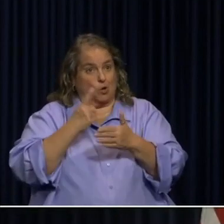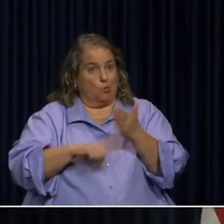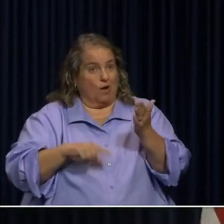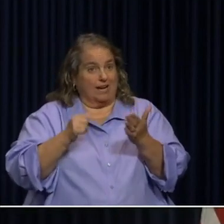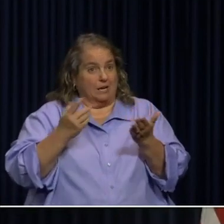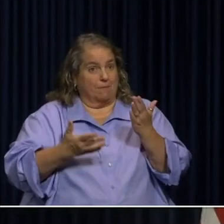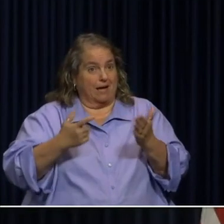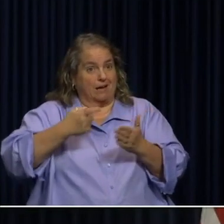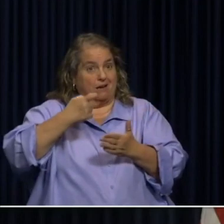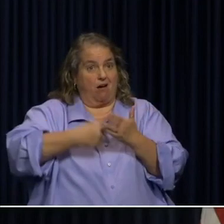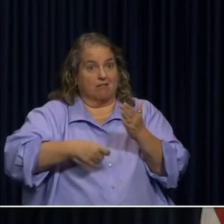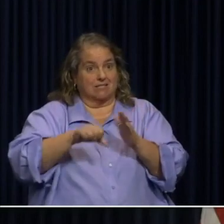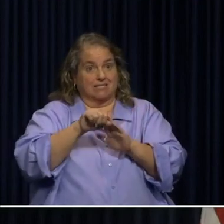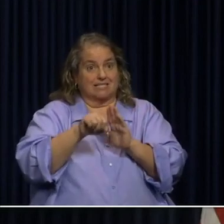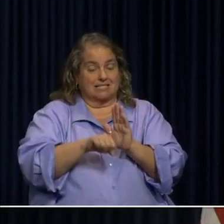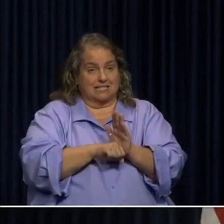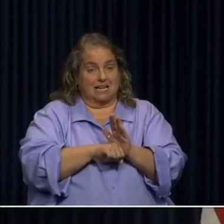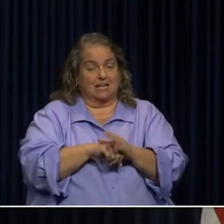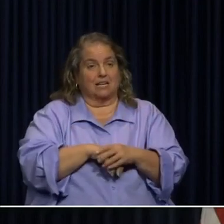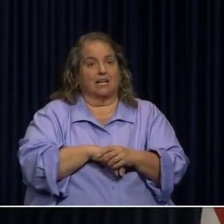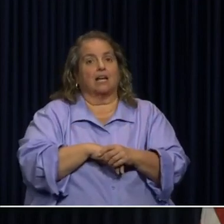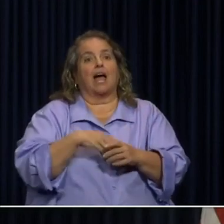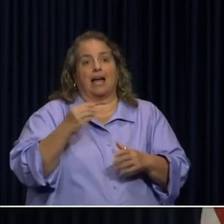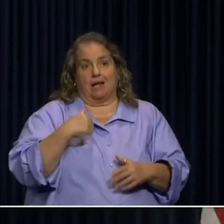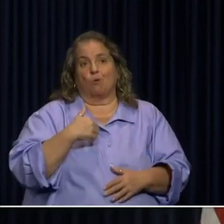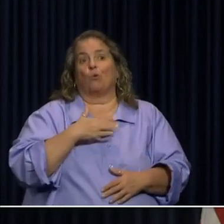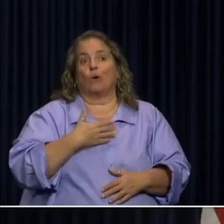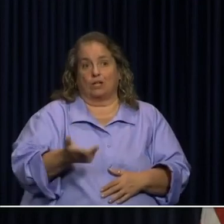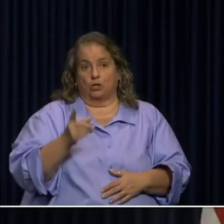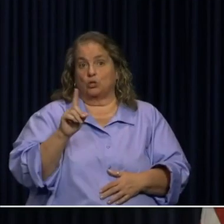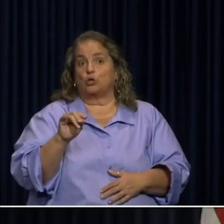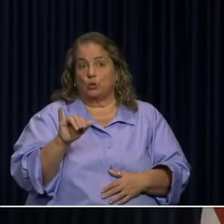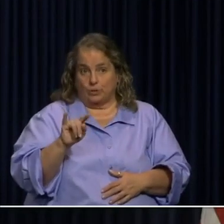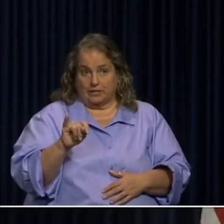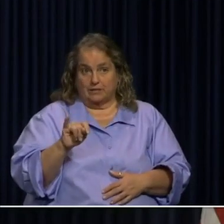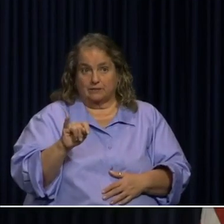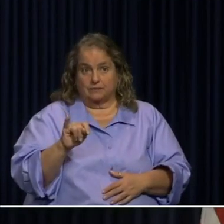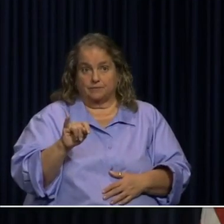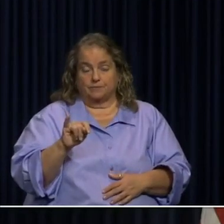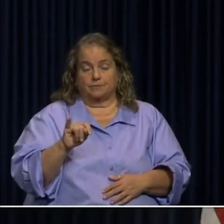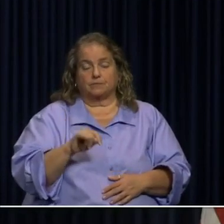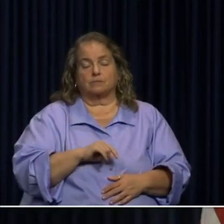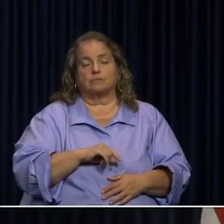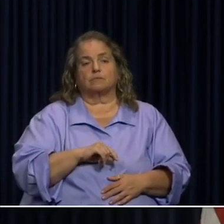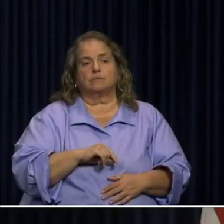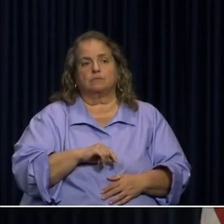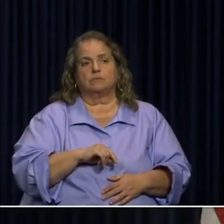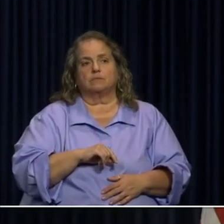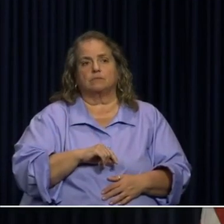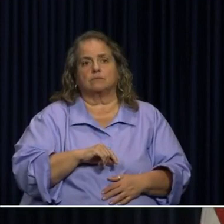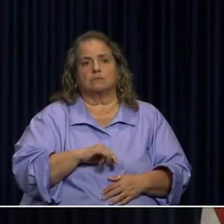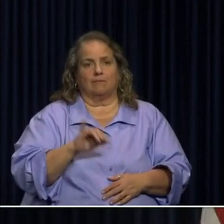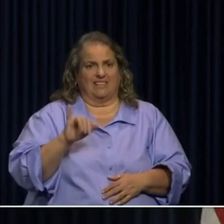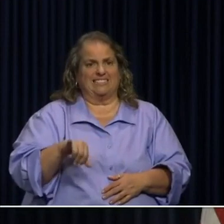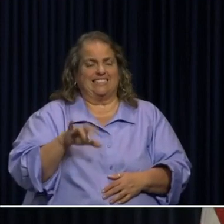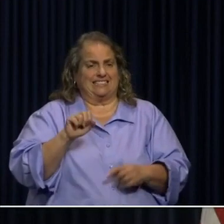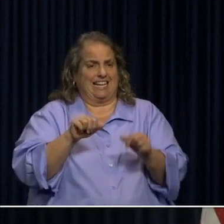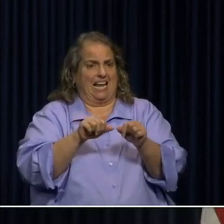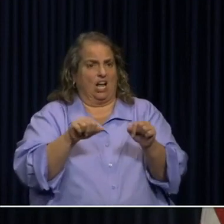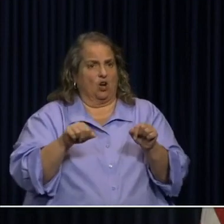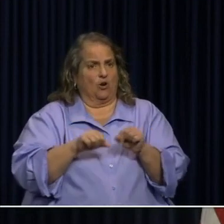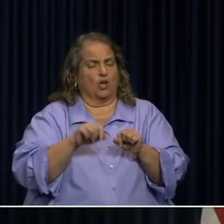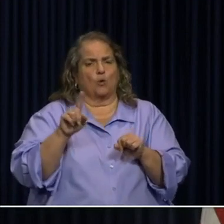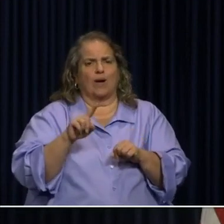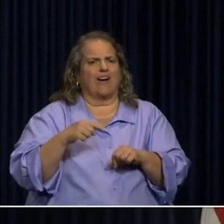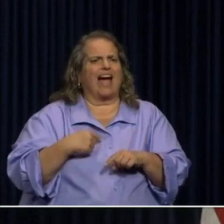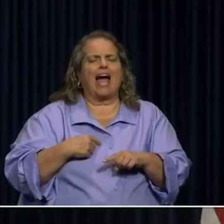state, and I'm absolutely willing to do it. This is an area where I